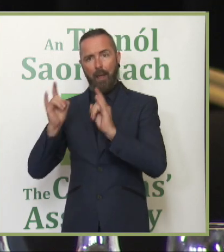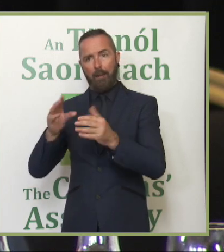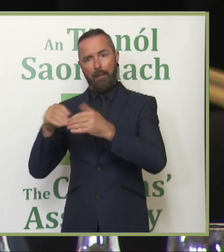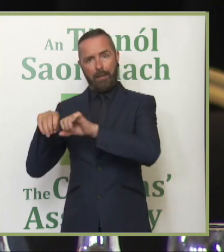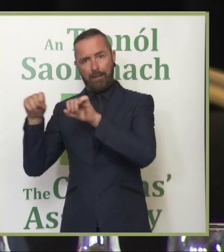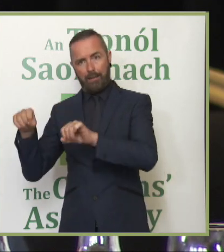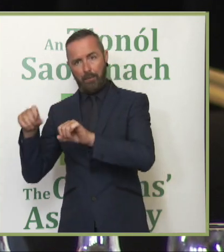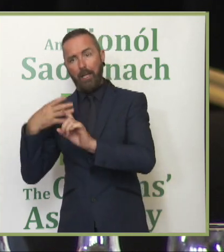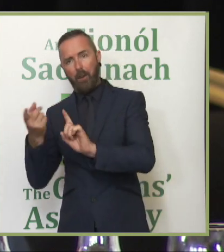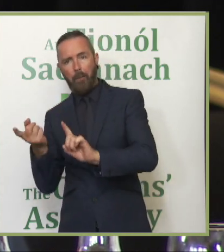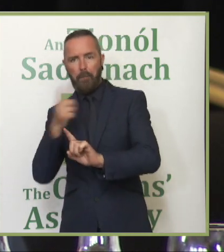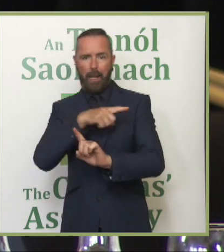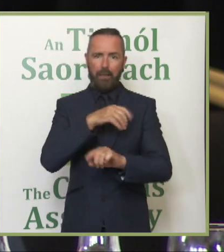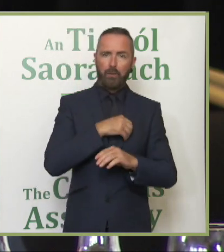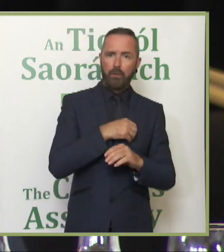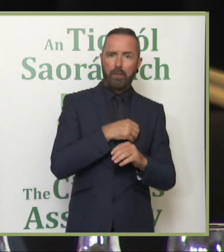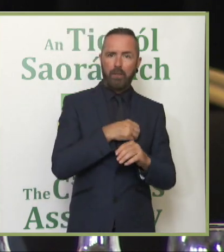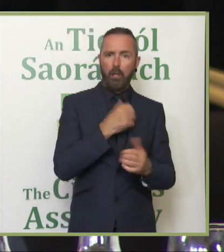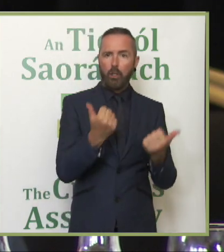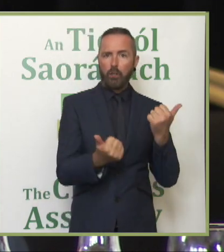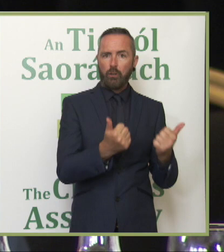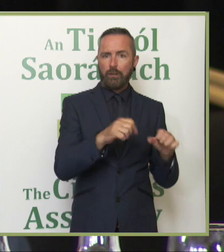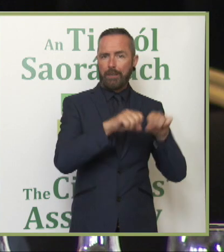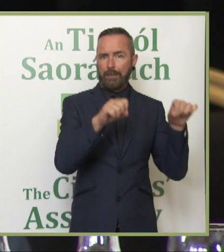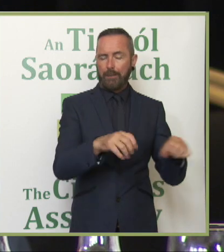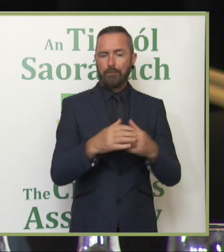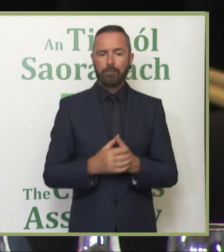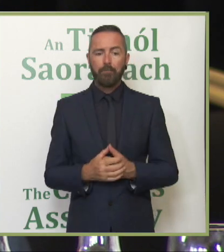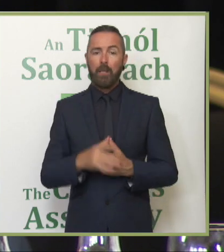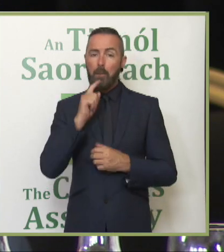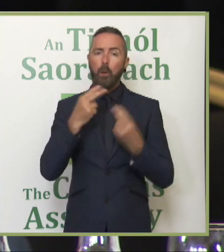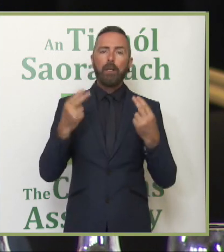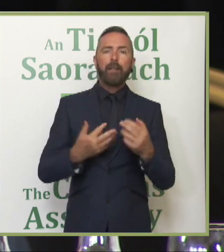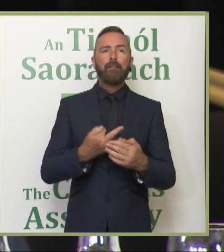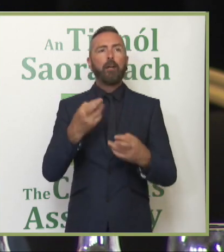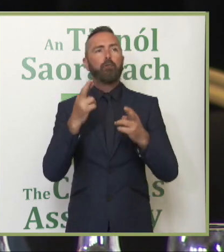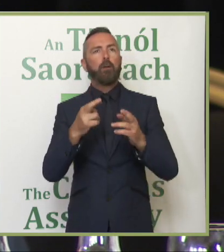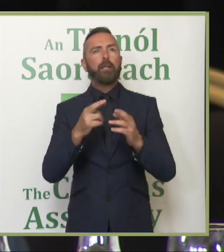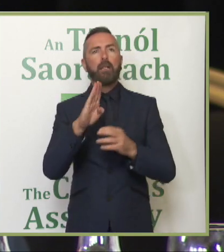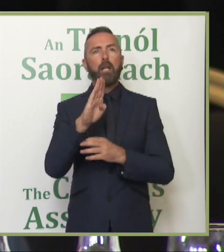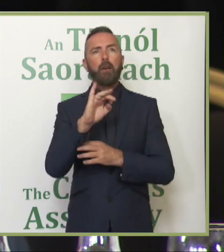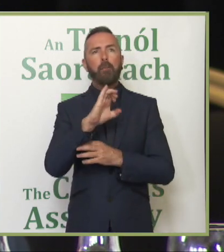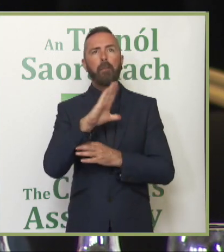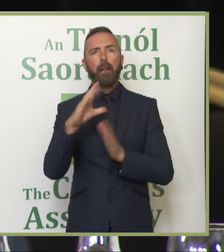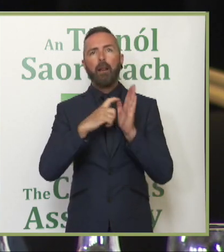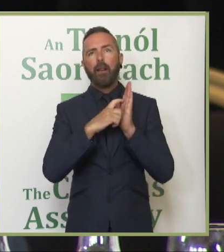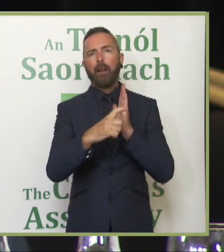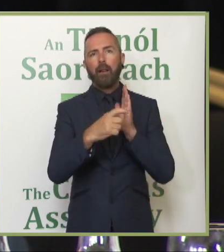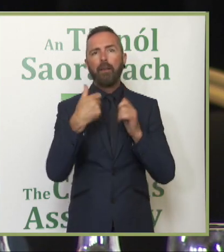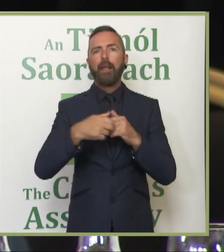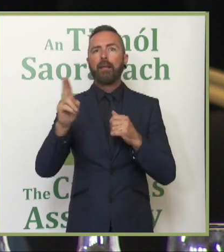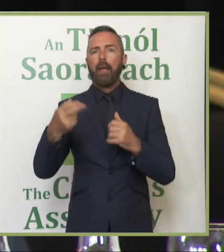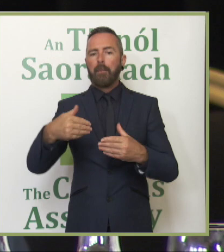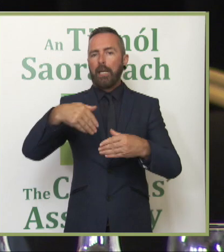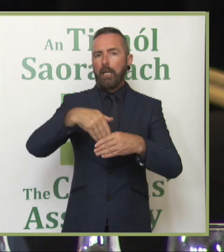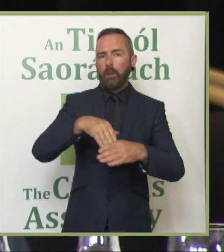government permission has been obtained quite recently. Now we just need to find an act that can accommodate it, or a bill, that can accommodate it. So at some stage this